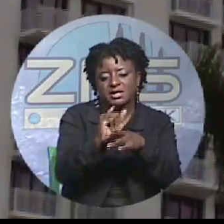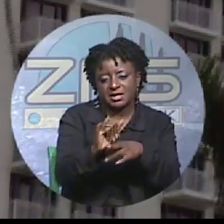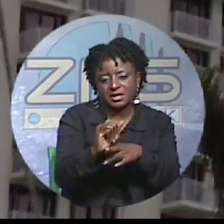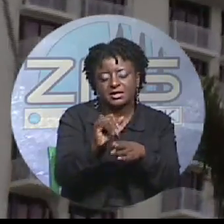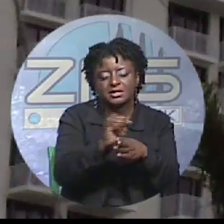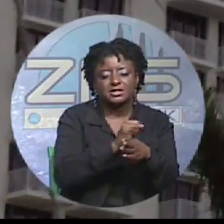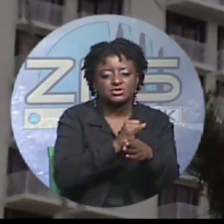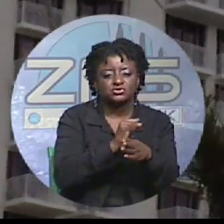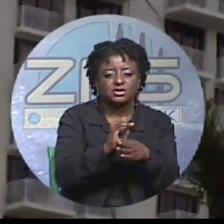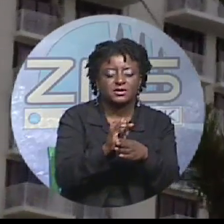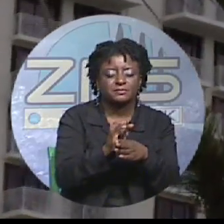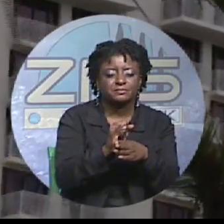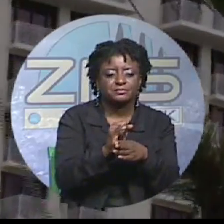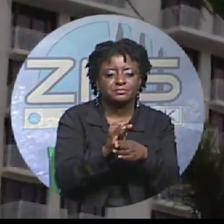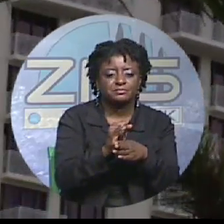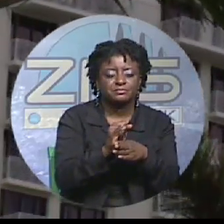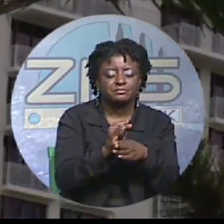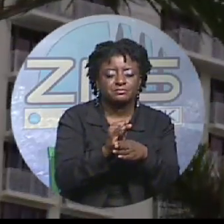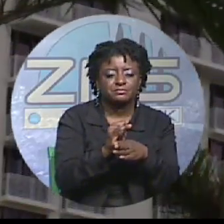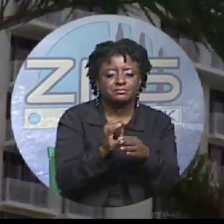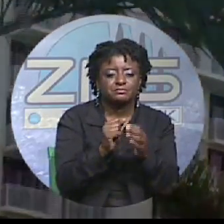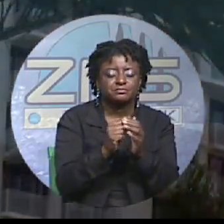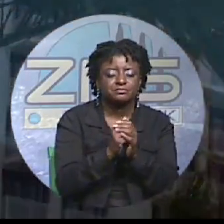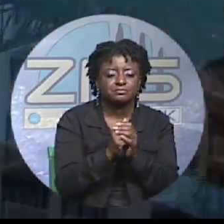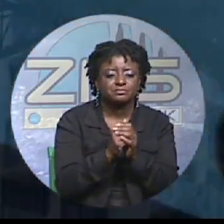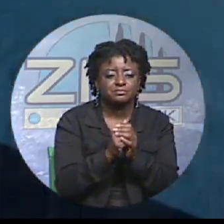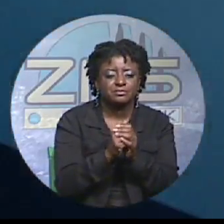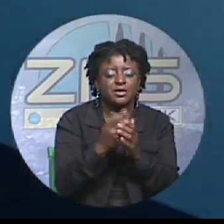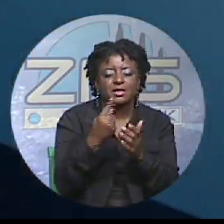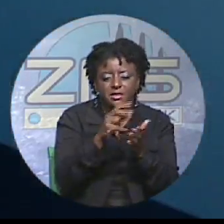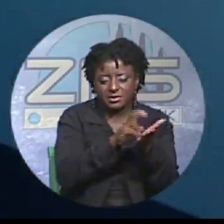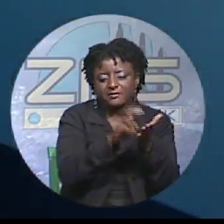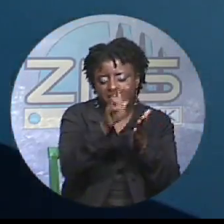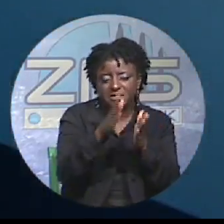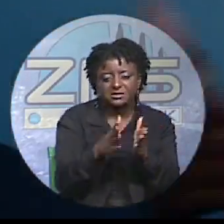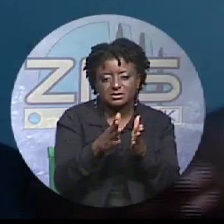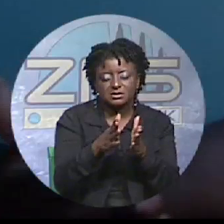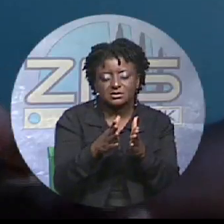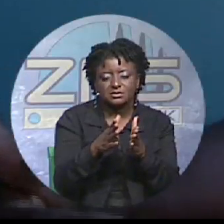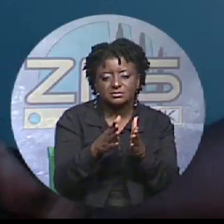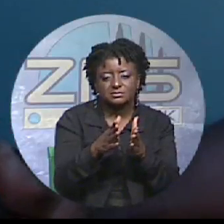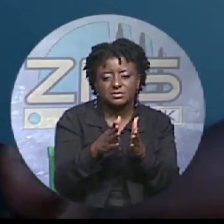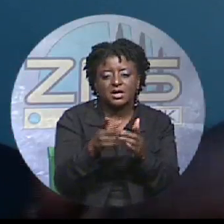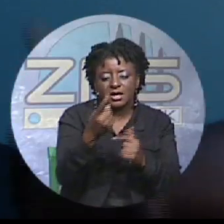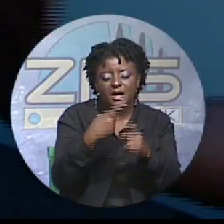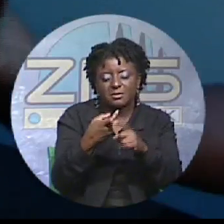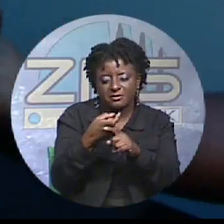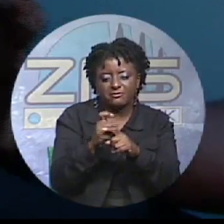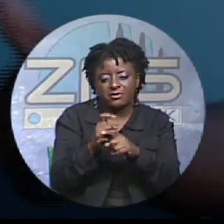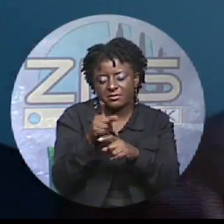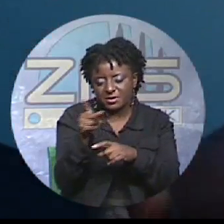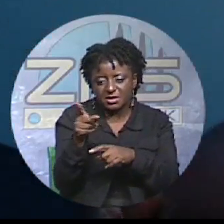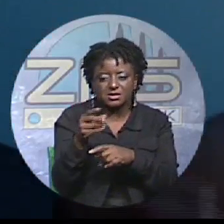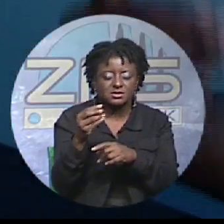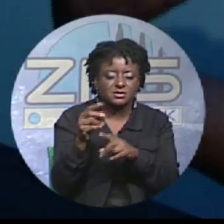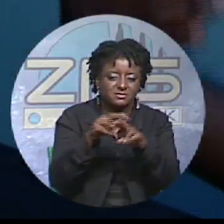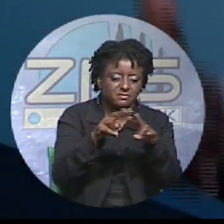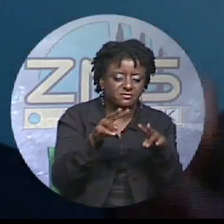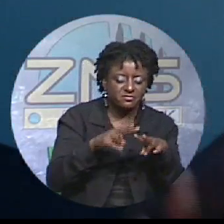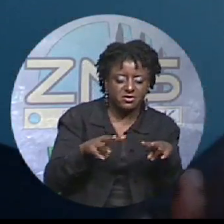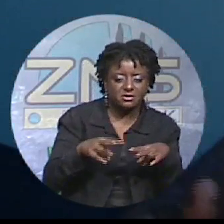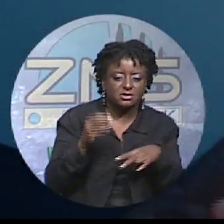the investor is used to coming from his origin, coming from his place where he's done hotels, whether it's in LA,